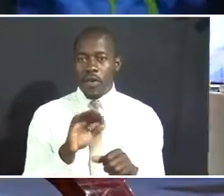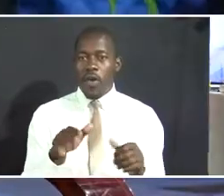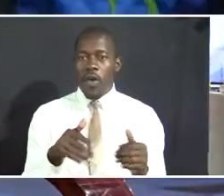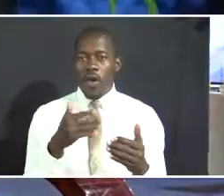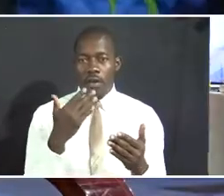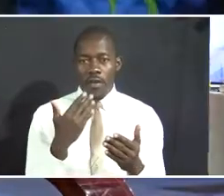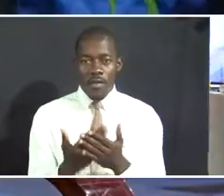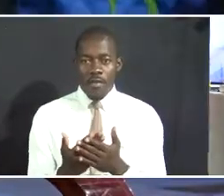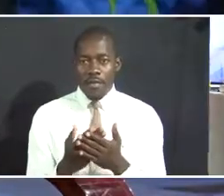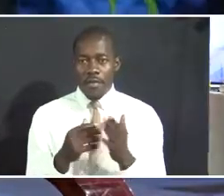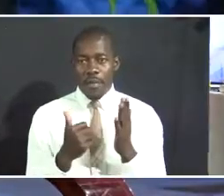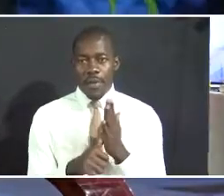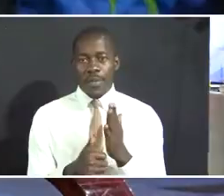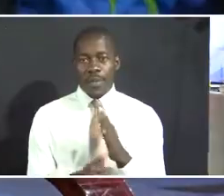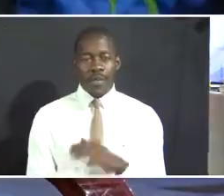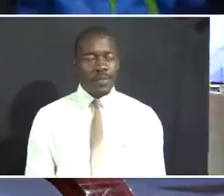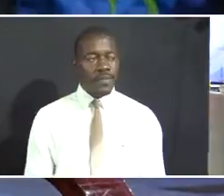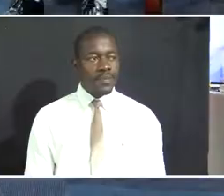children.